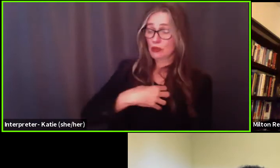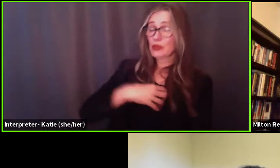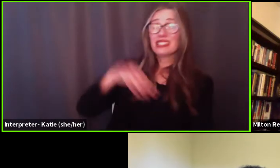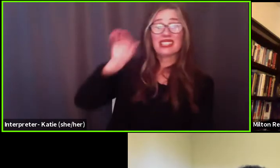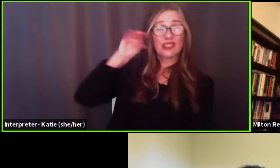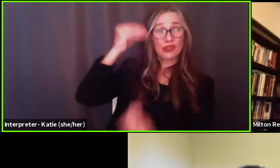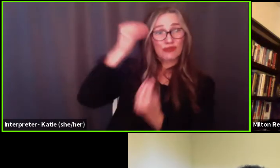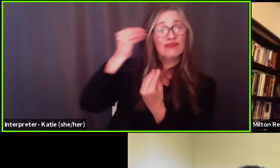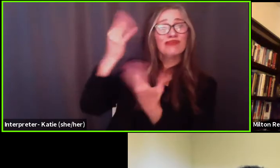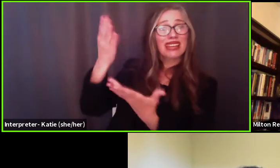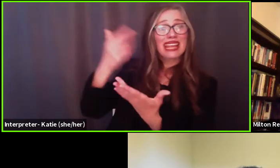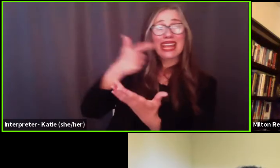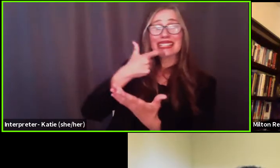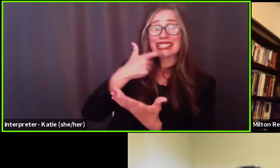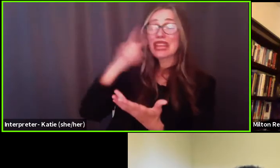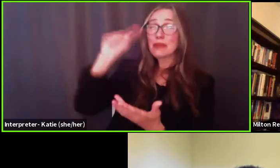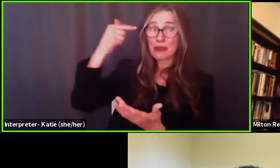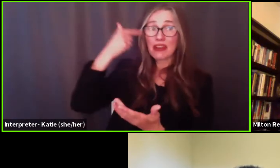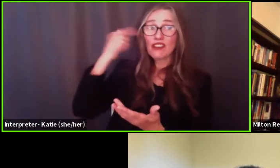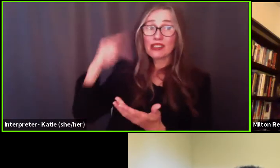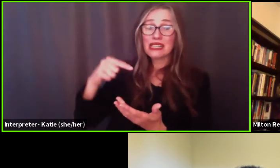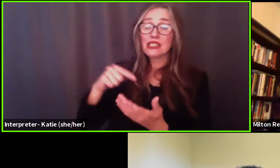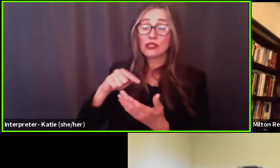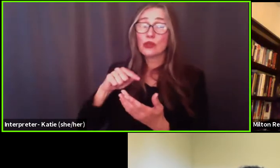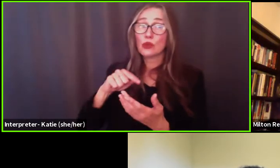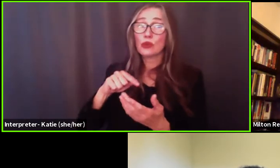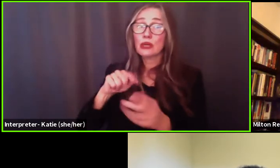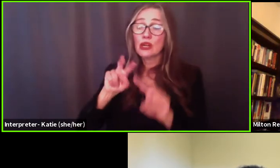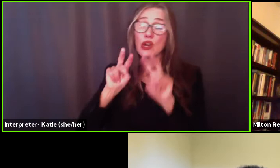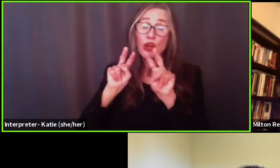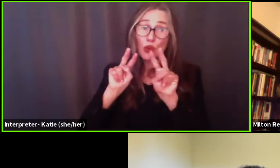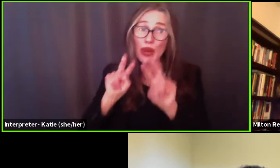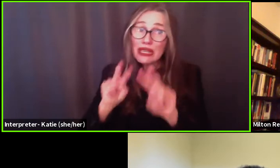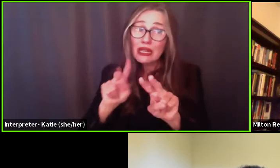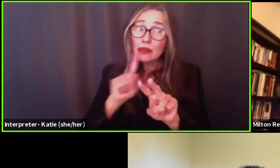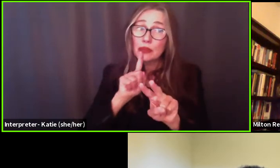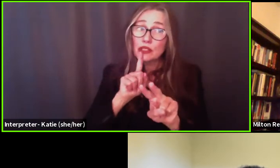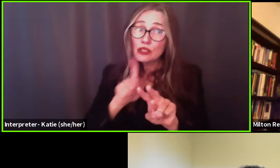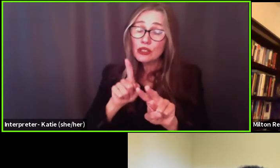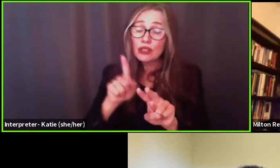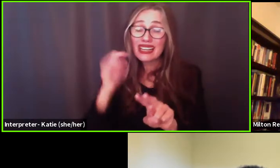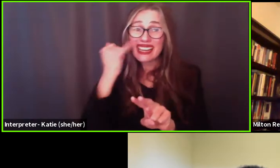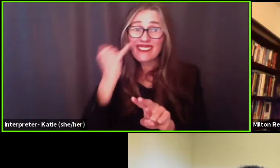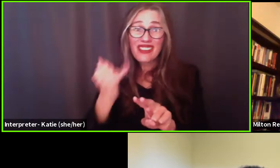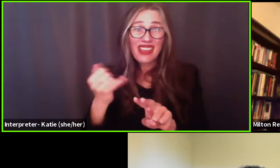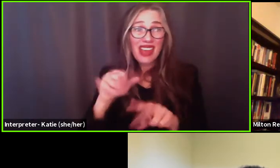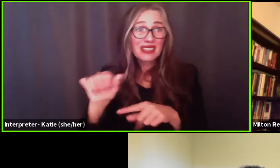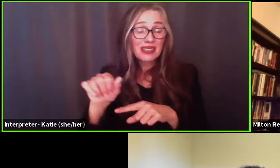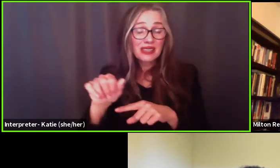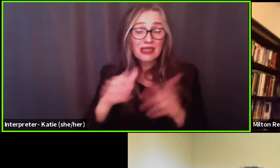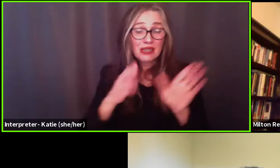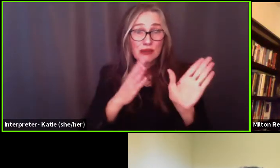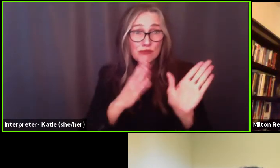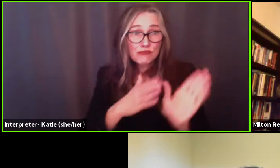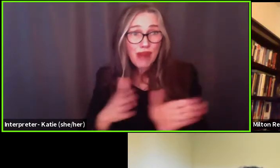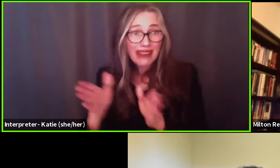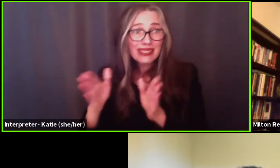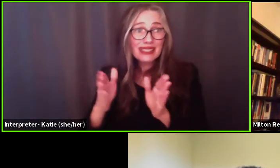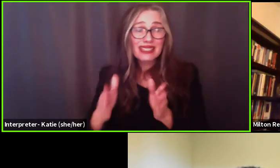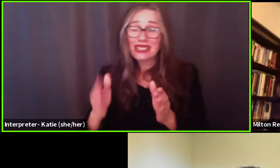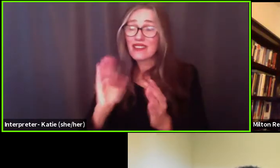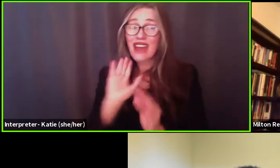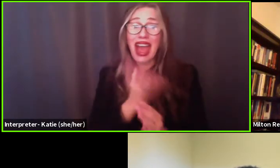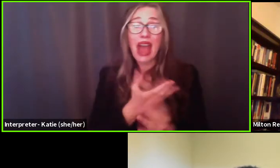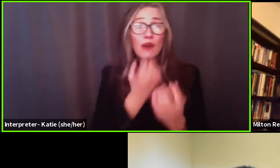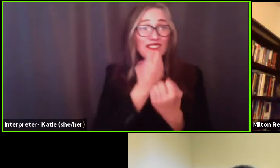type of governmental oversight if we feel that certain practices procedures or interventions violate our our values um and